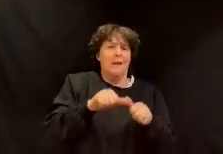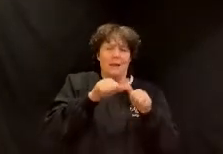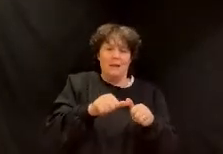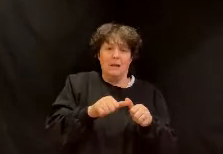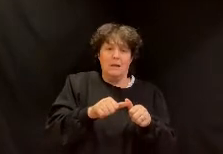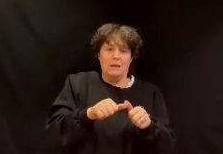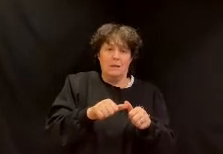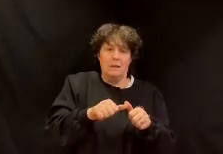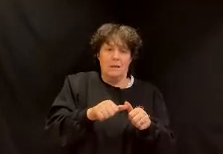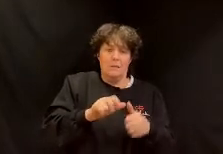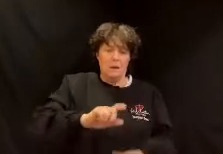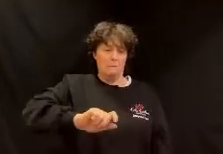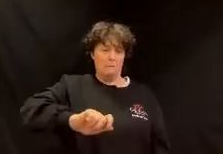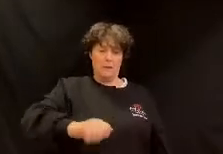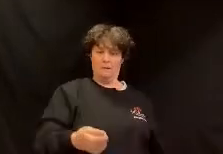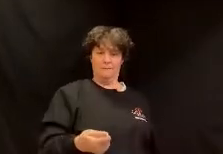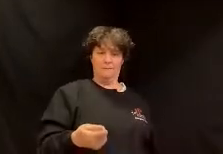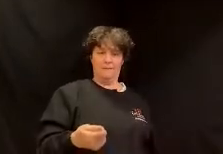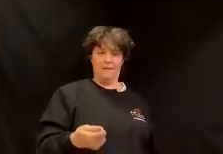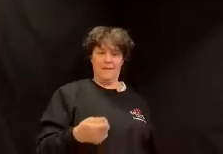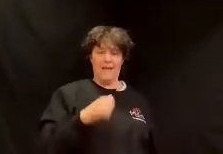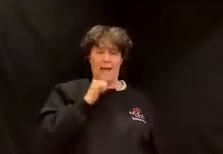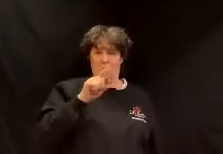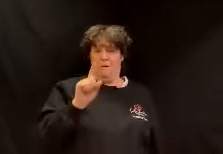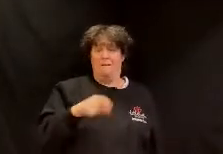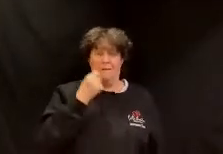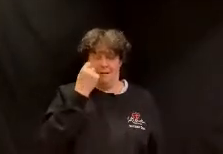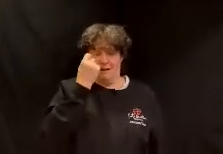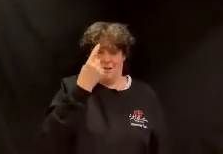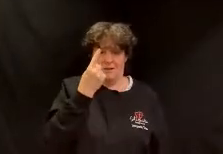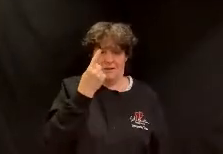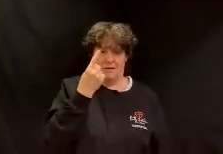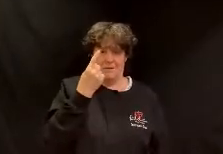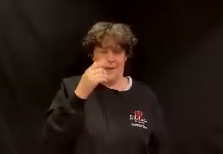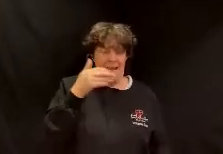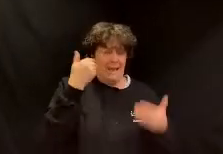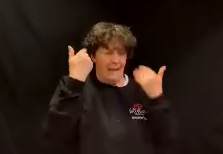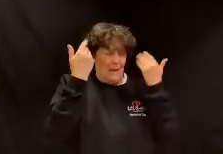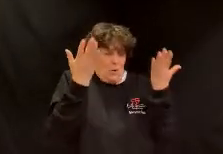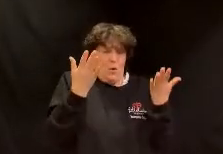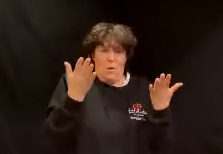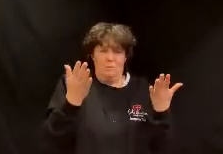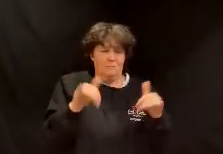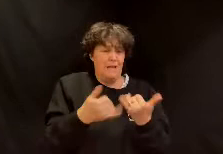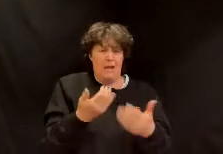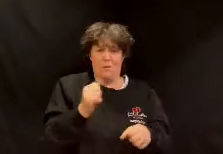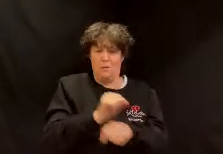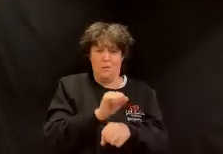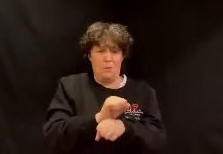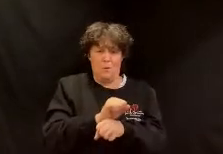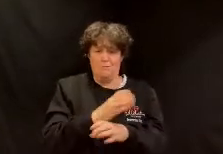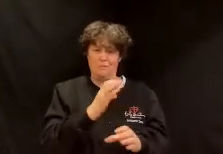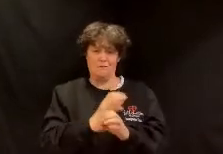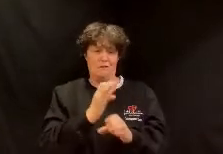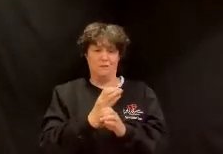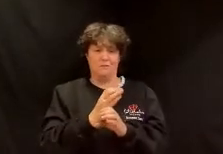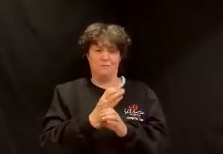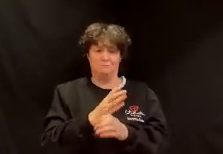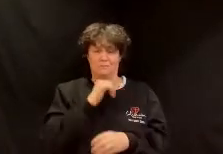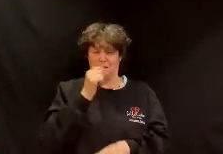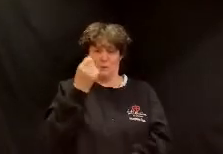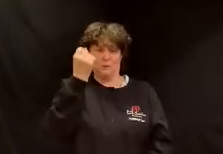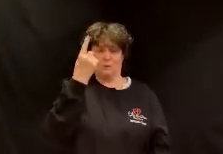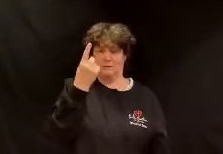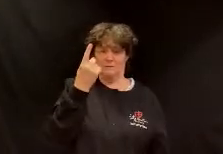Keep turning the engine on. I don't have to understand. I have no clue about how cars operate. I don't understand